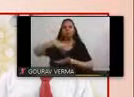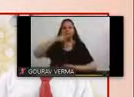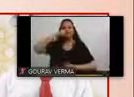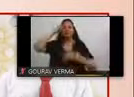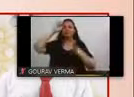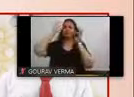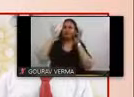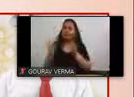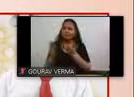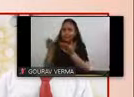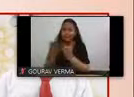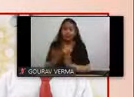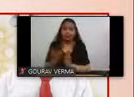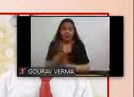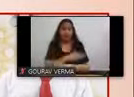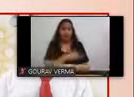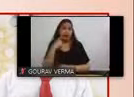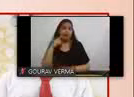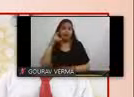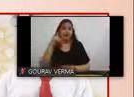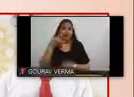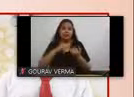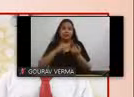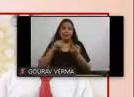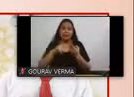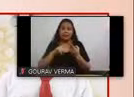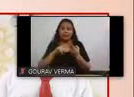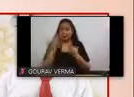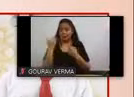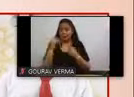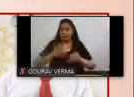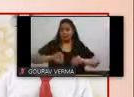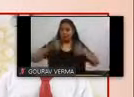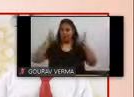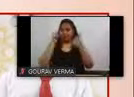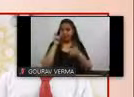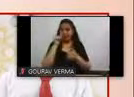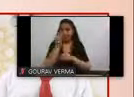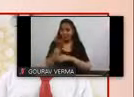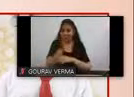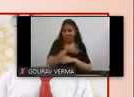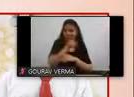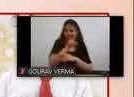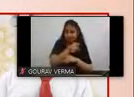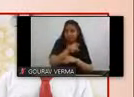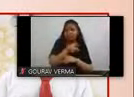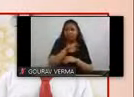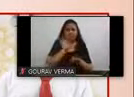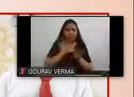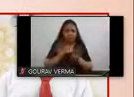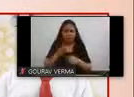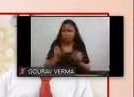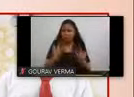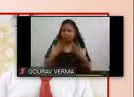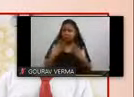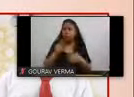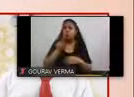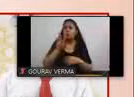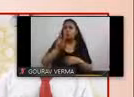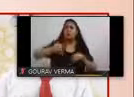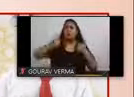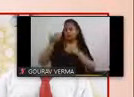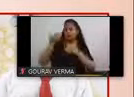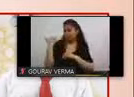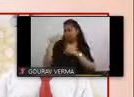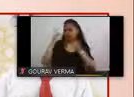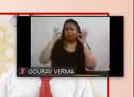has just passed his ICSC with 96%. He is a tech-savvy guy, an extremely bright guy. He